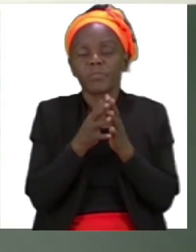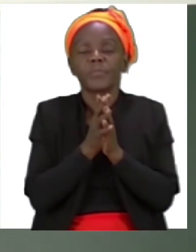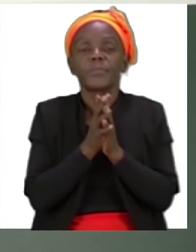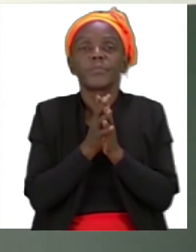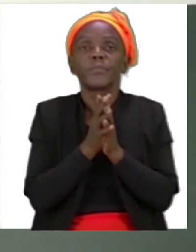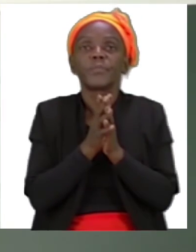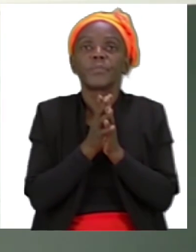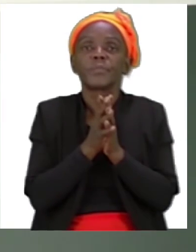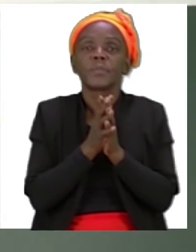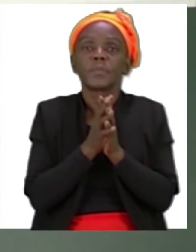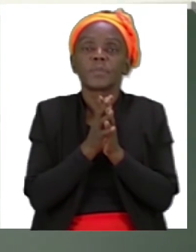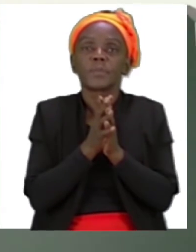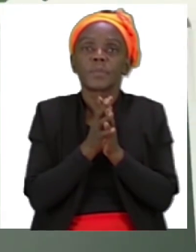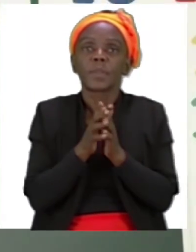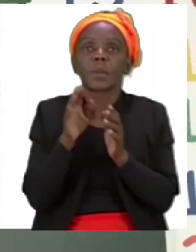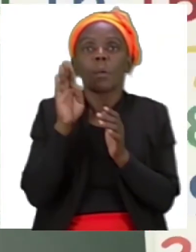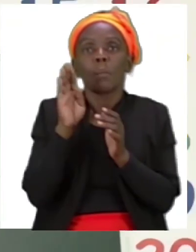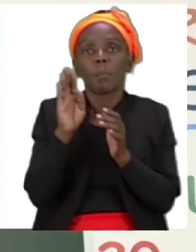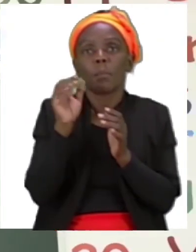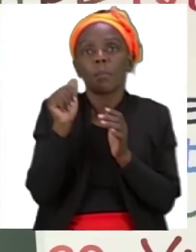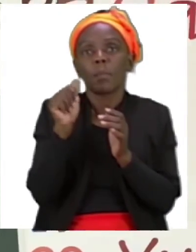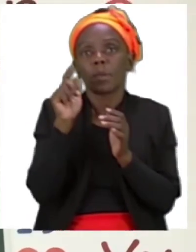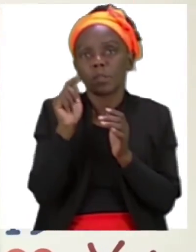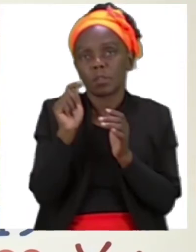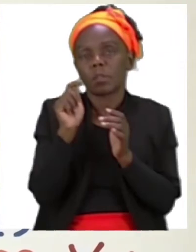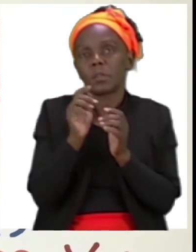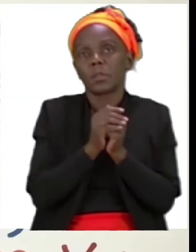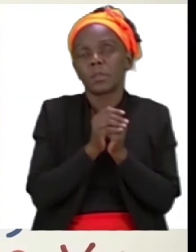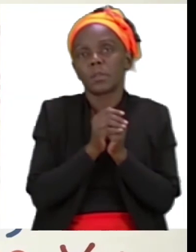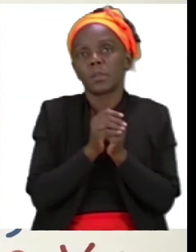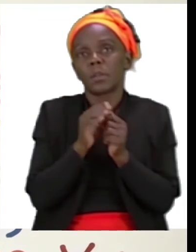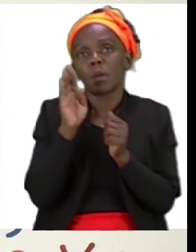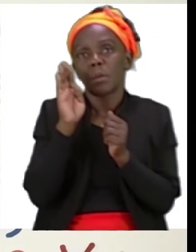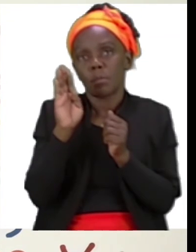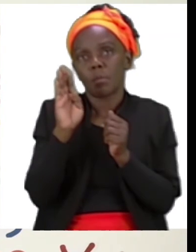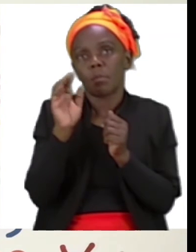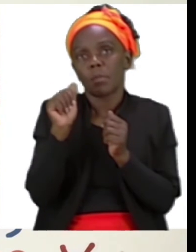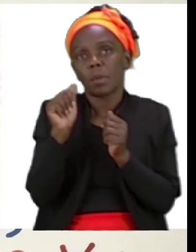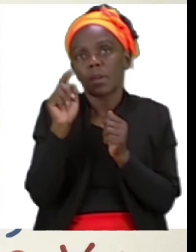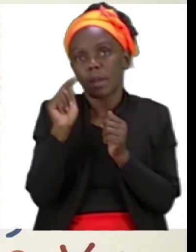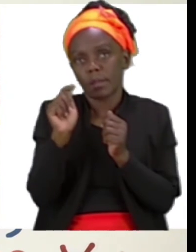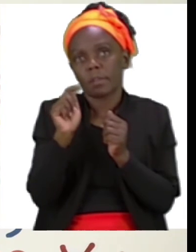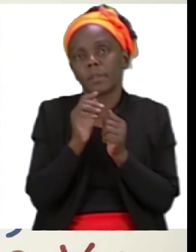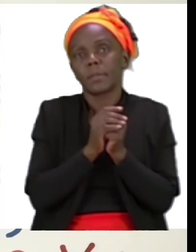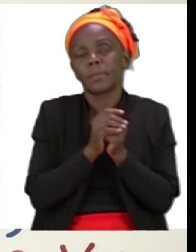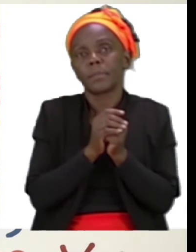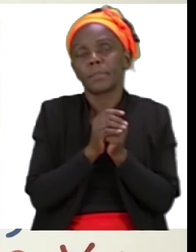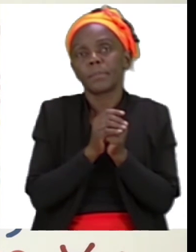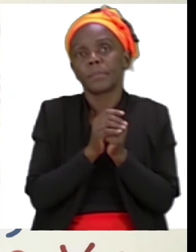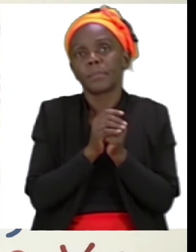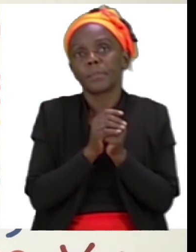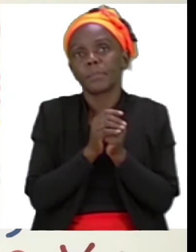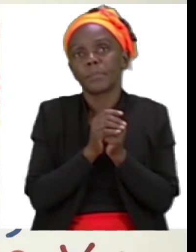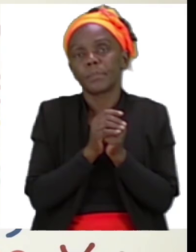word B. A, T. Bat. Good job. Now the